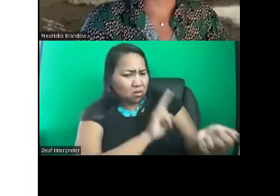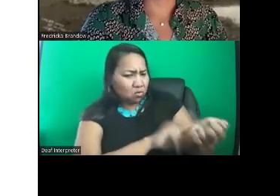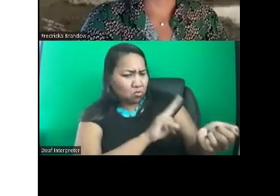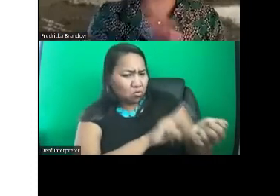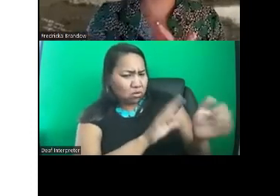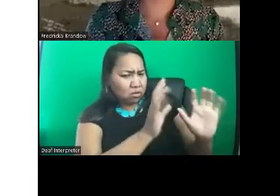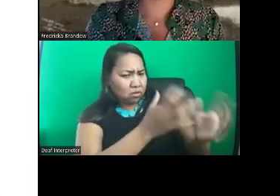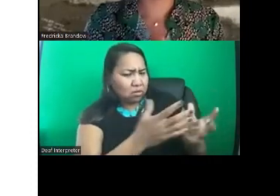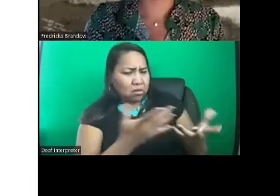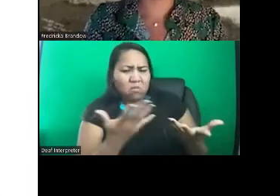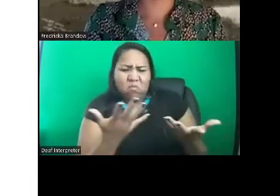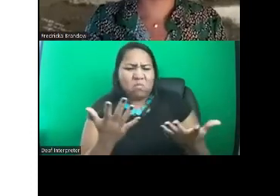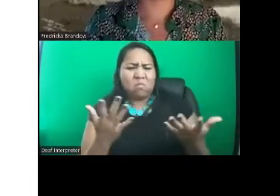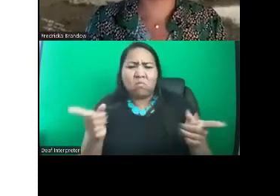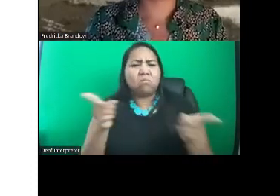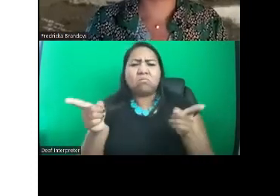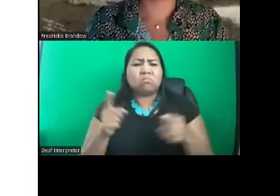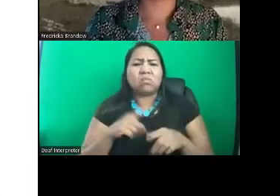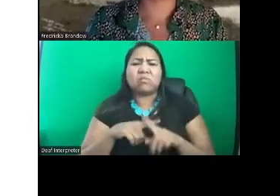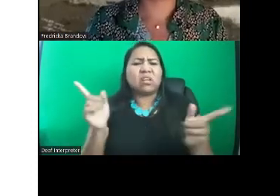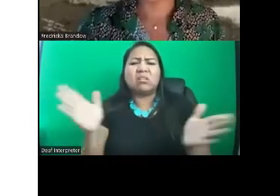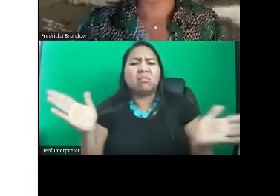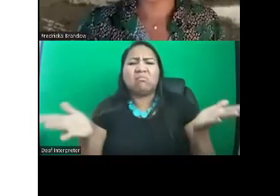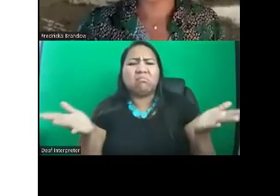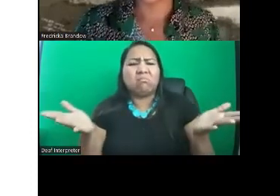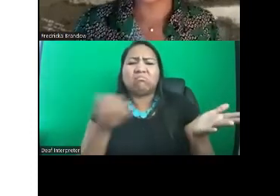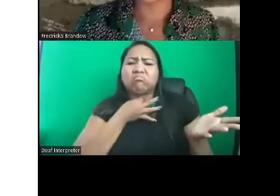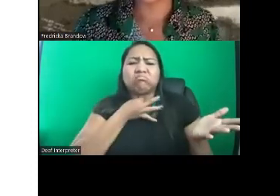the nurse educators out there.